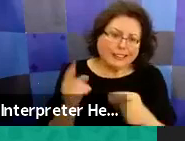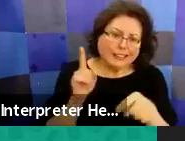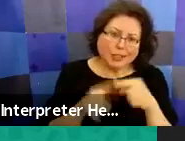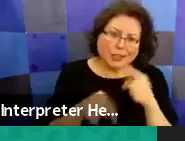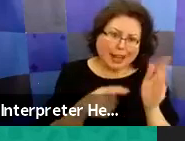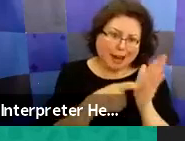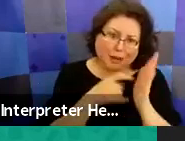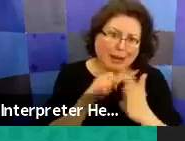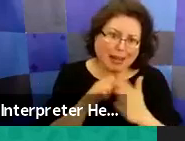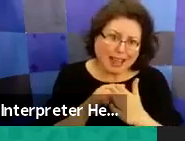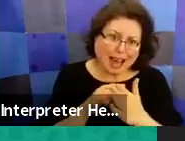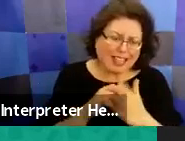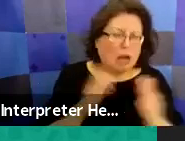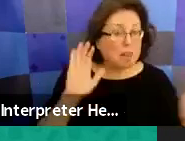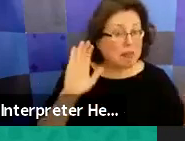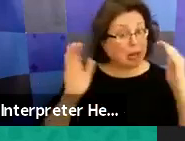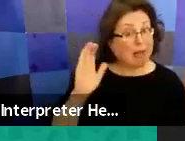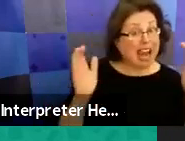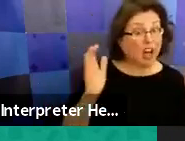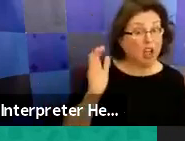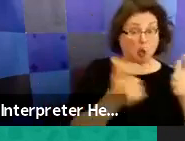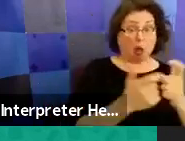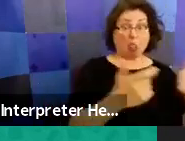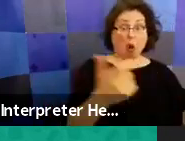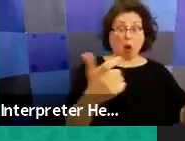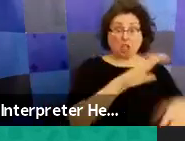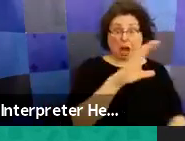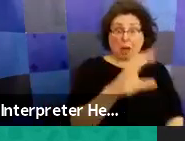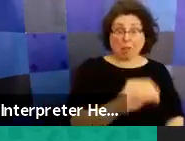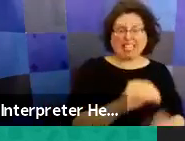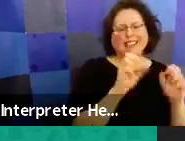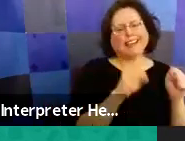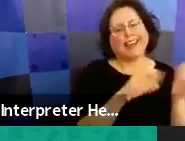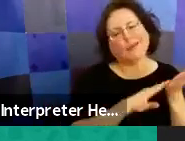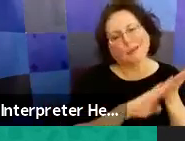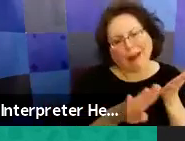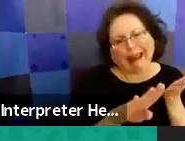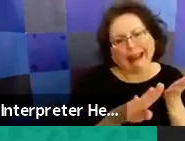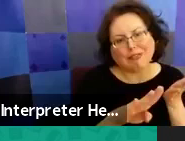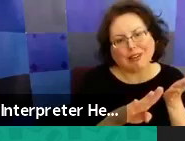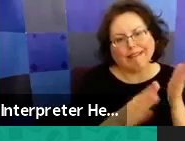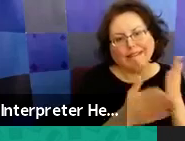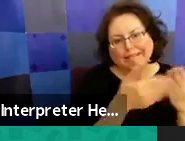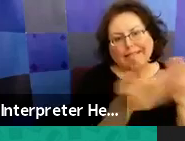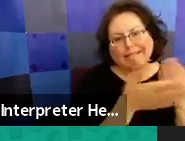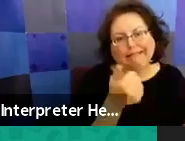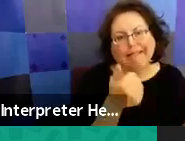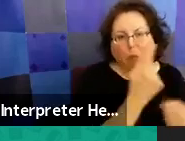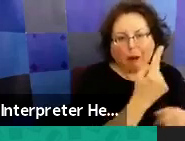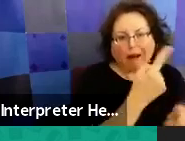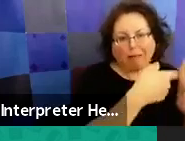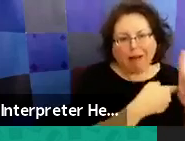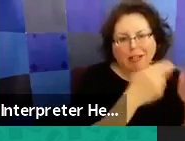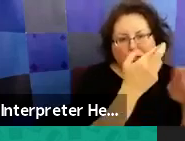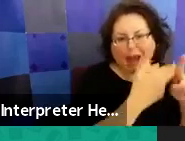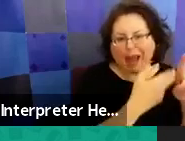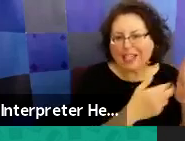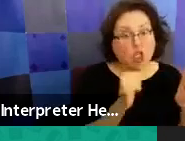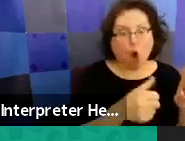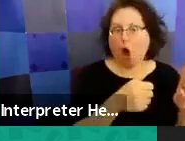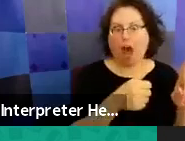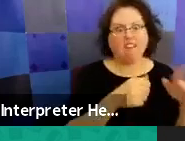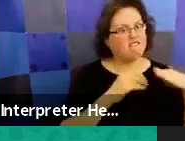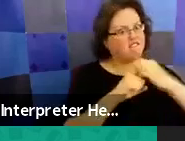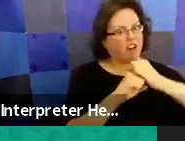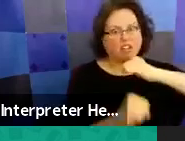a large company that is able to waive 1 month's rent without fundamentally impacting